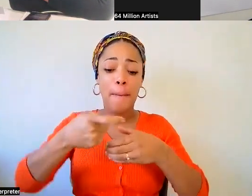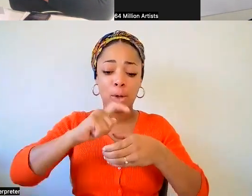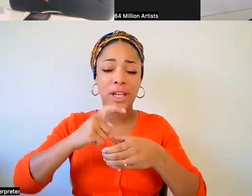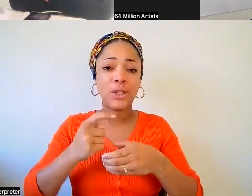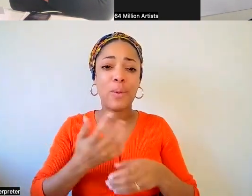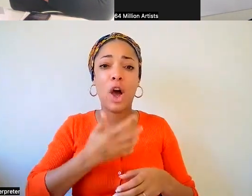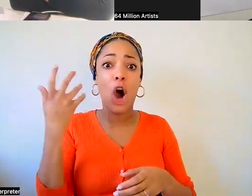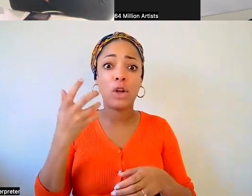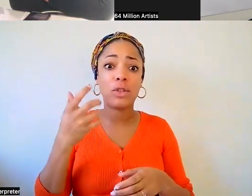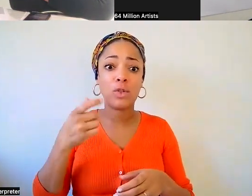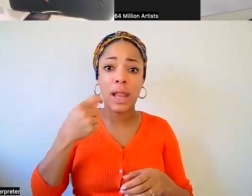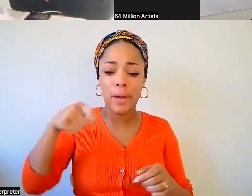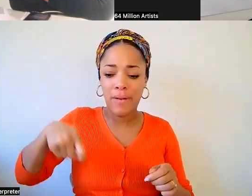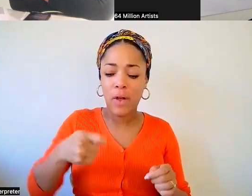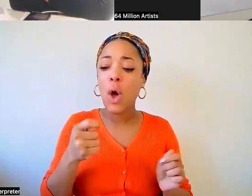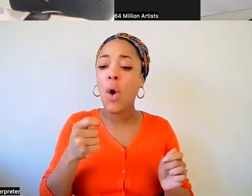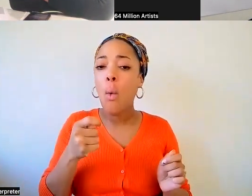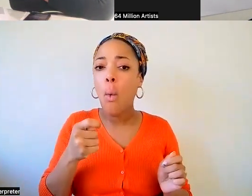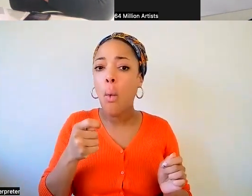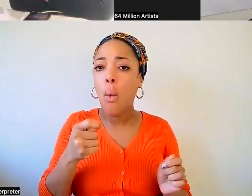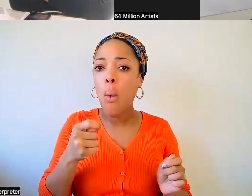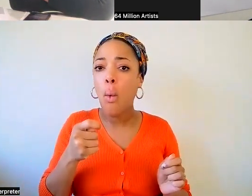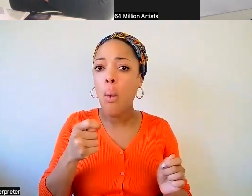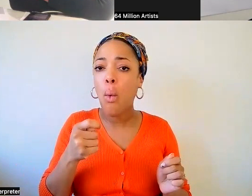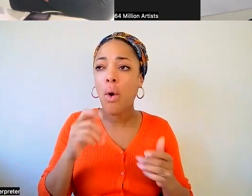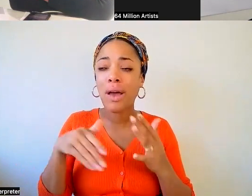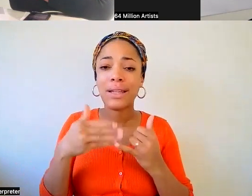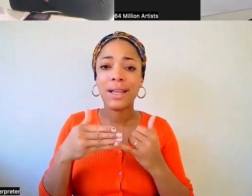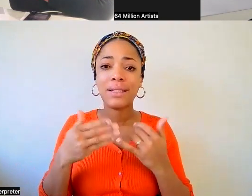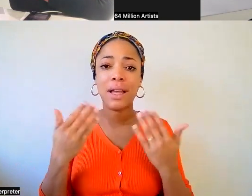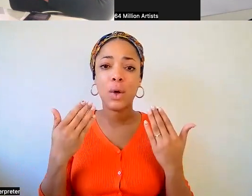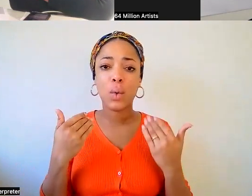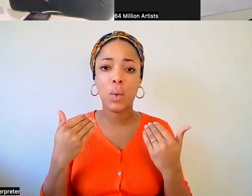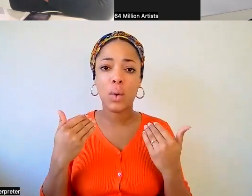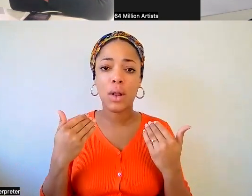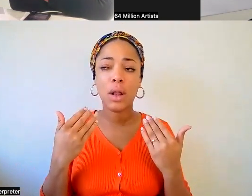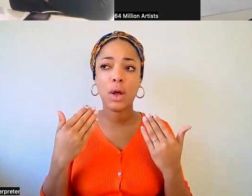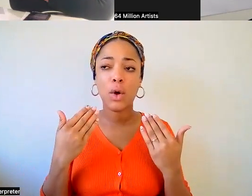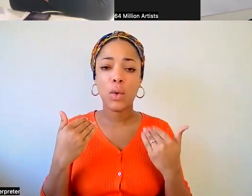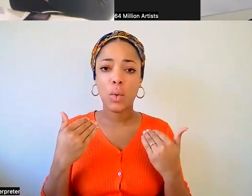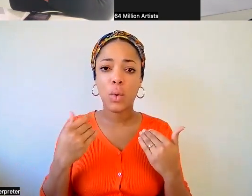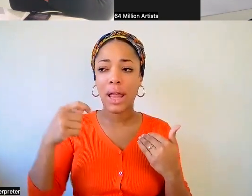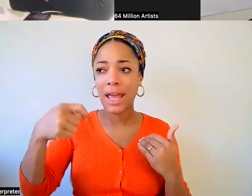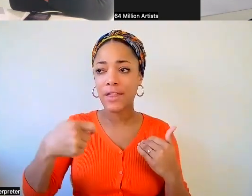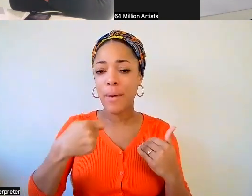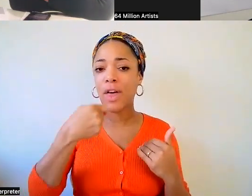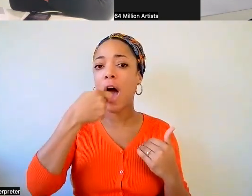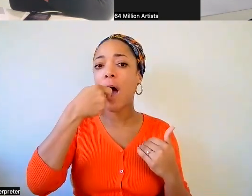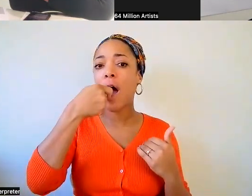my fork, and I blow till it's cool, just cool, into the mouth.